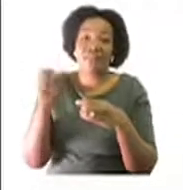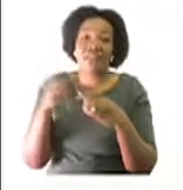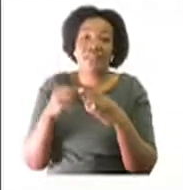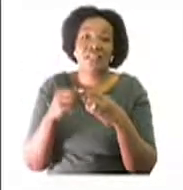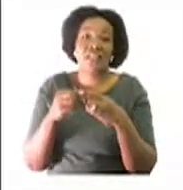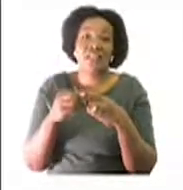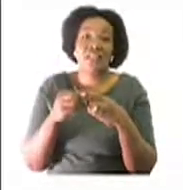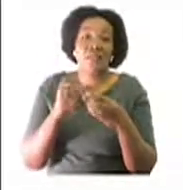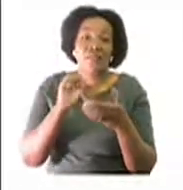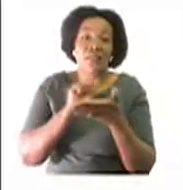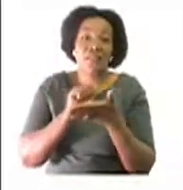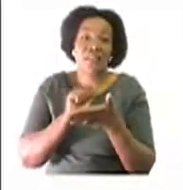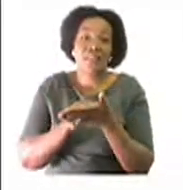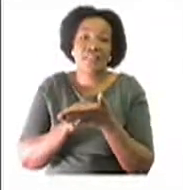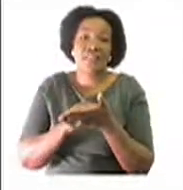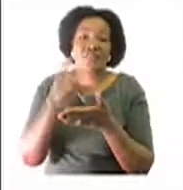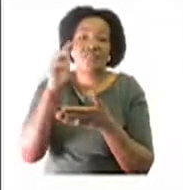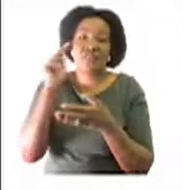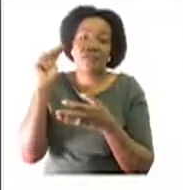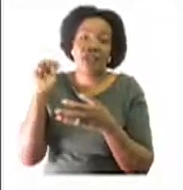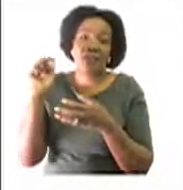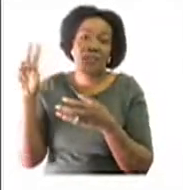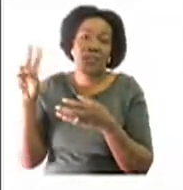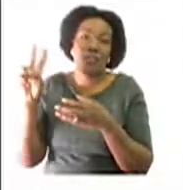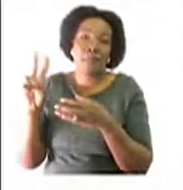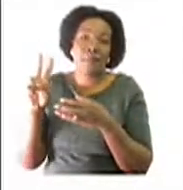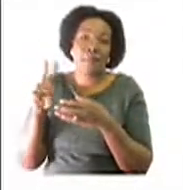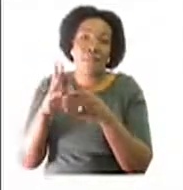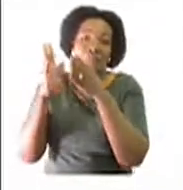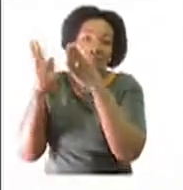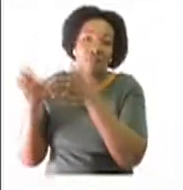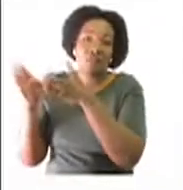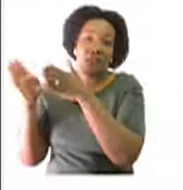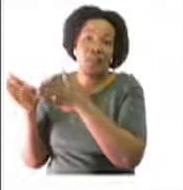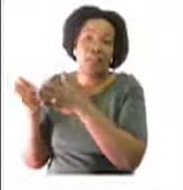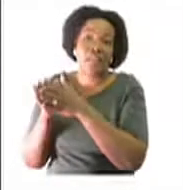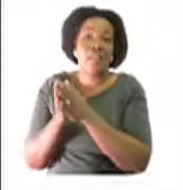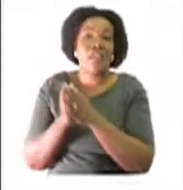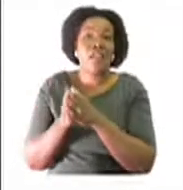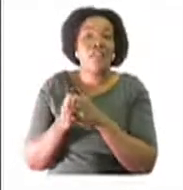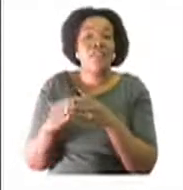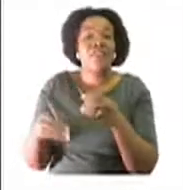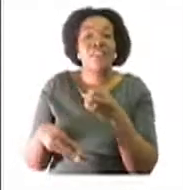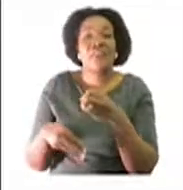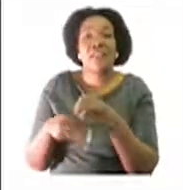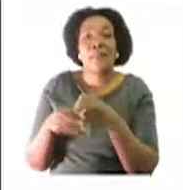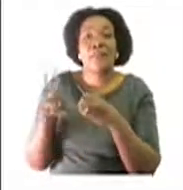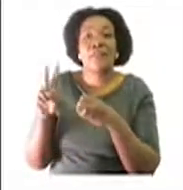column, we have the modal verb, main verb, and the complement.